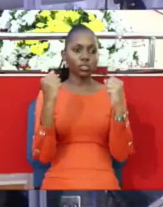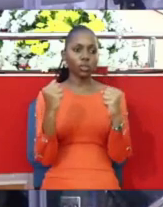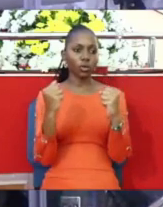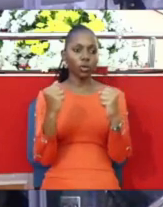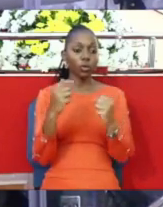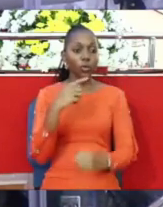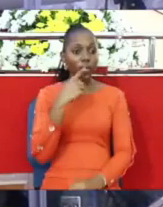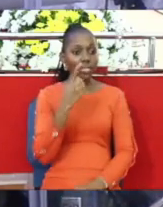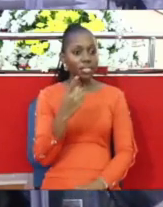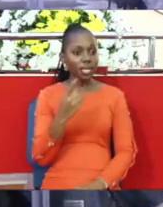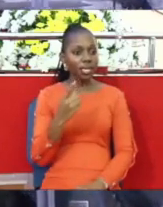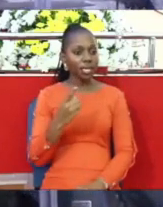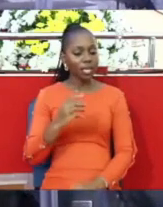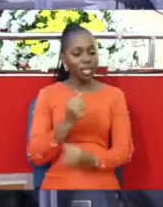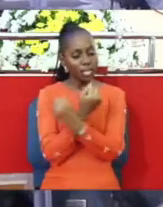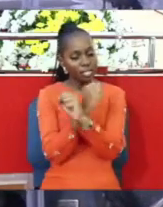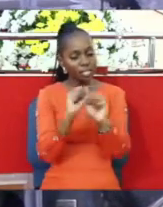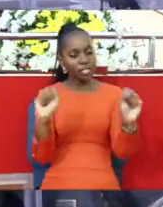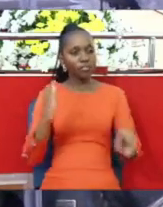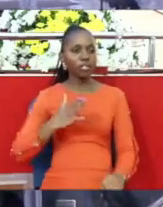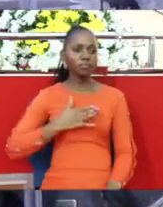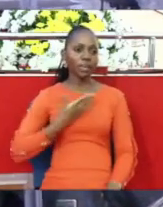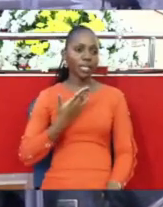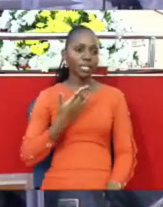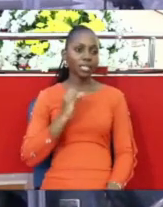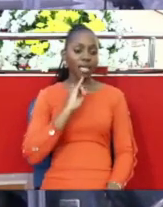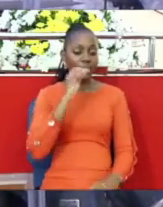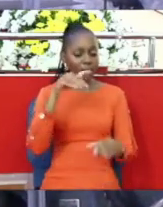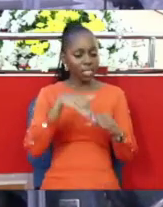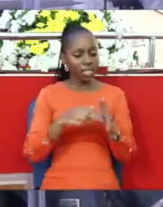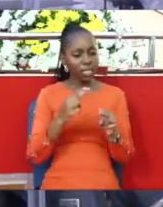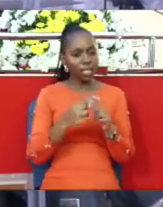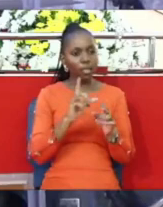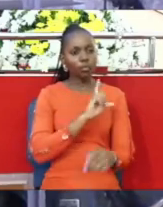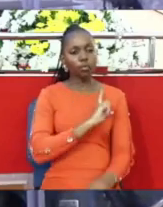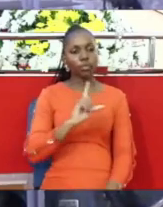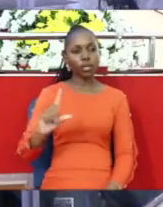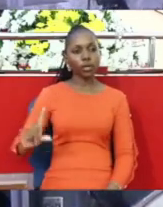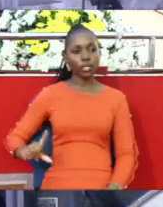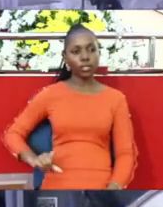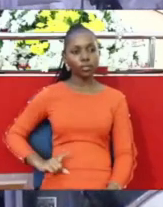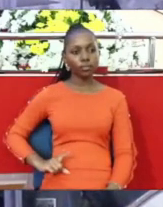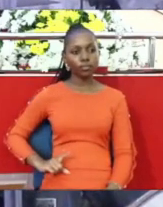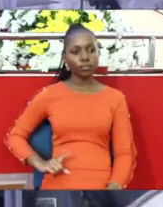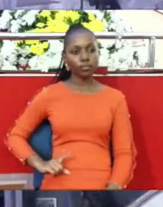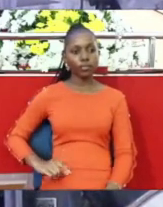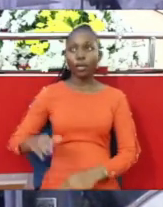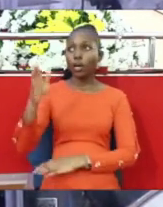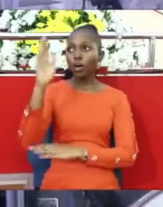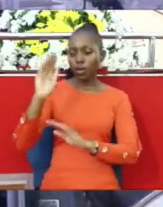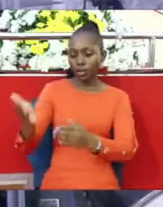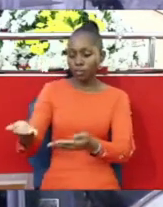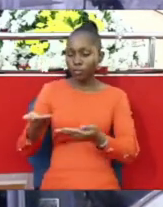my safety. Tunasema basi usalama wangu. Is in the name of the Lord. Uko katika jina lake Bwana. He provides for me.